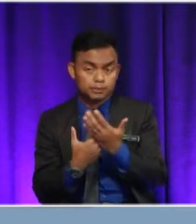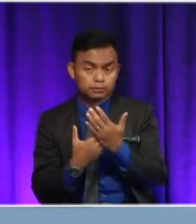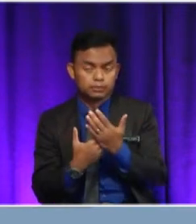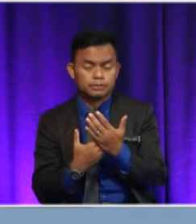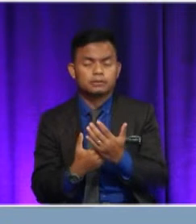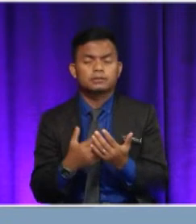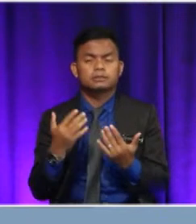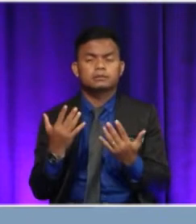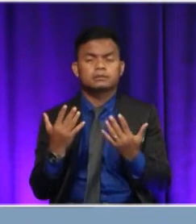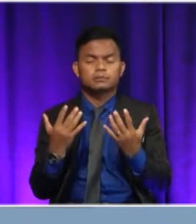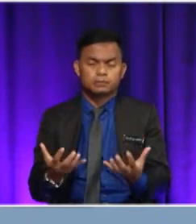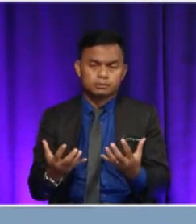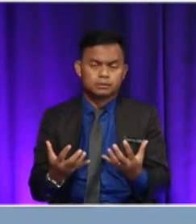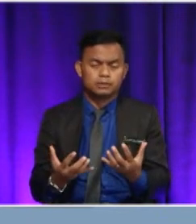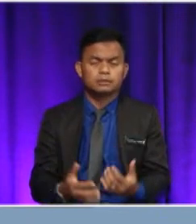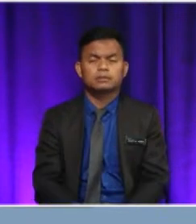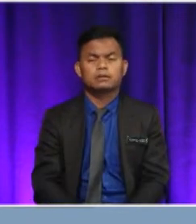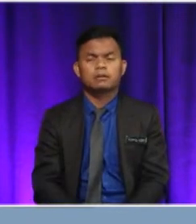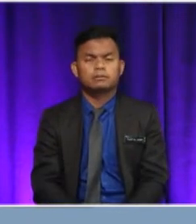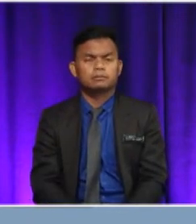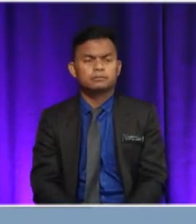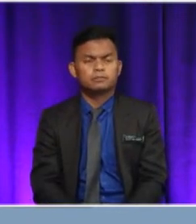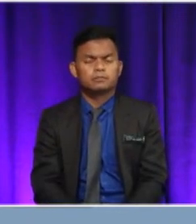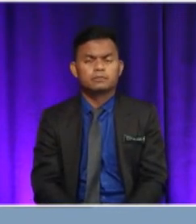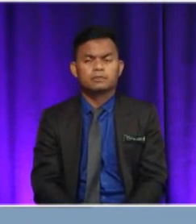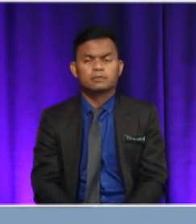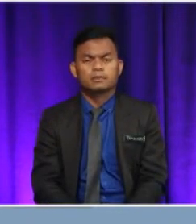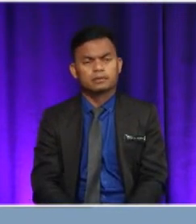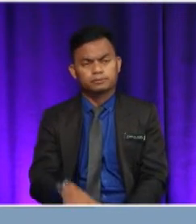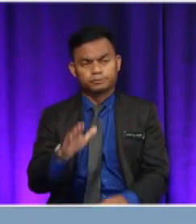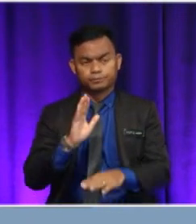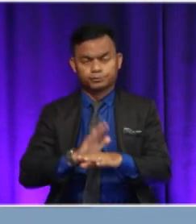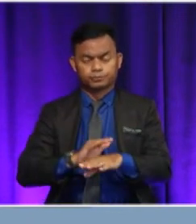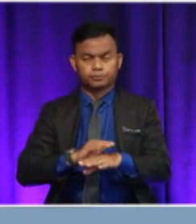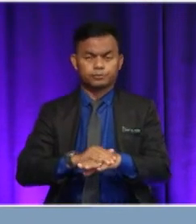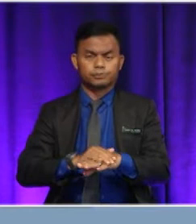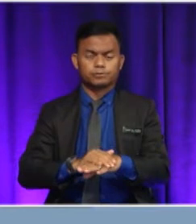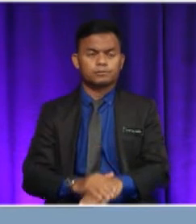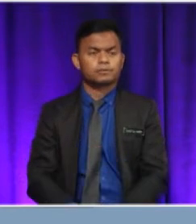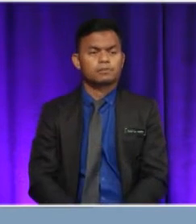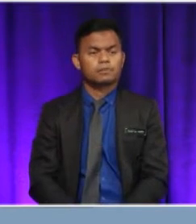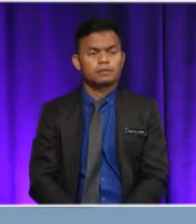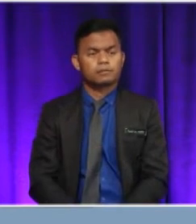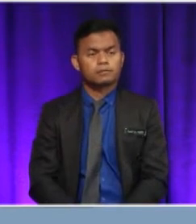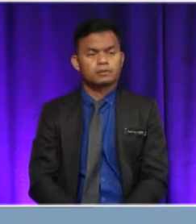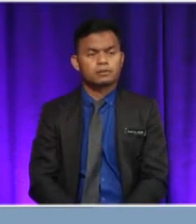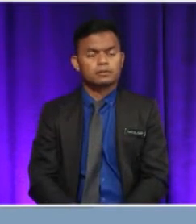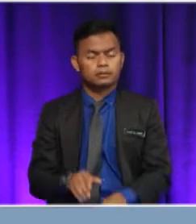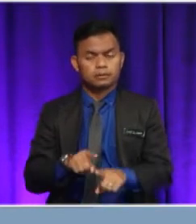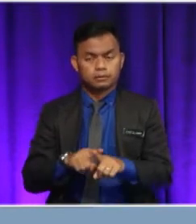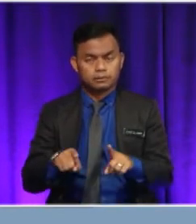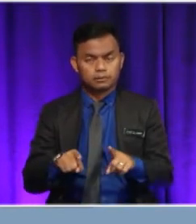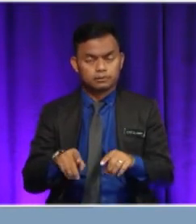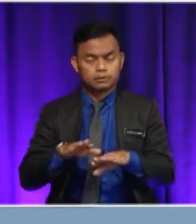but in the text, it is stated that a lot of this weight was batteries, a lot, but it's not